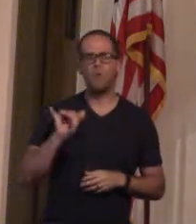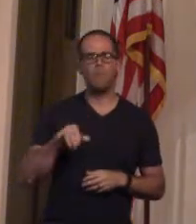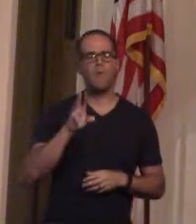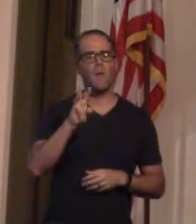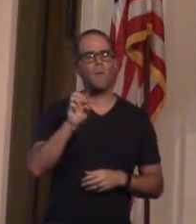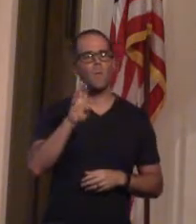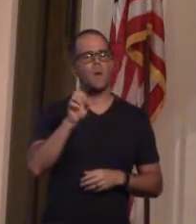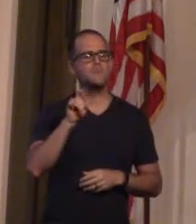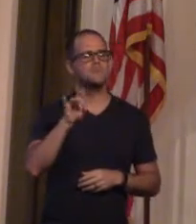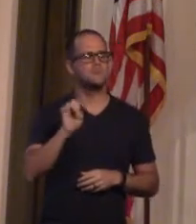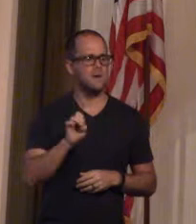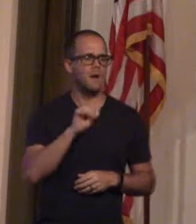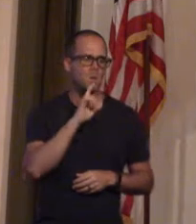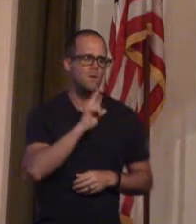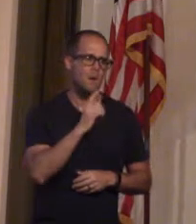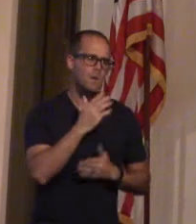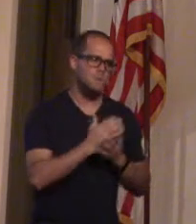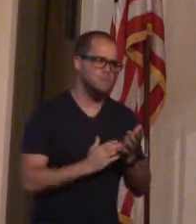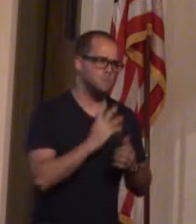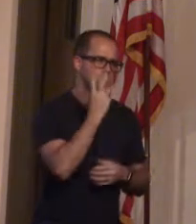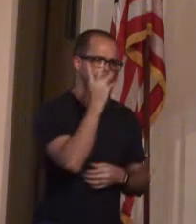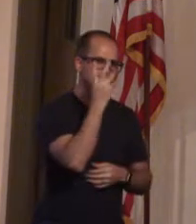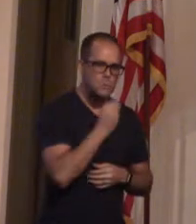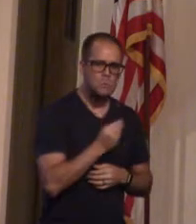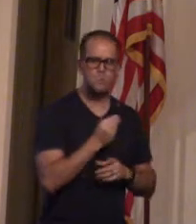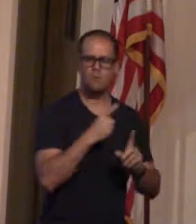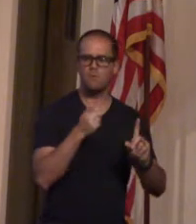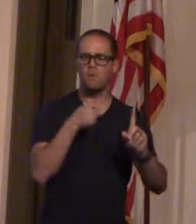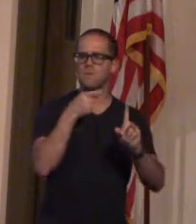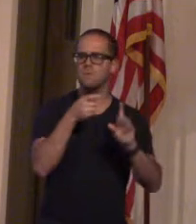I choose to be. Another tool.